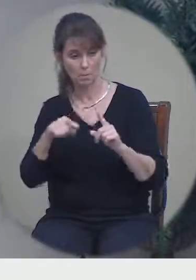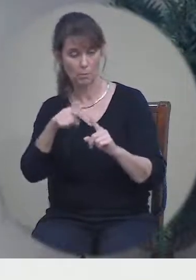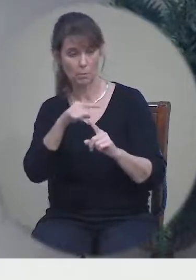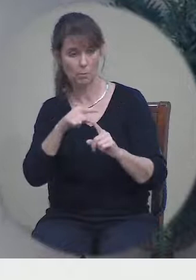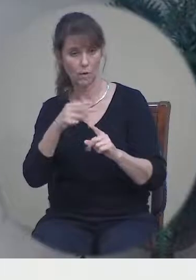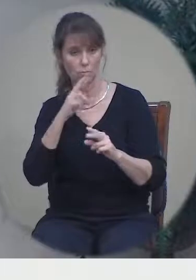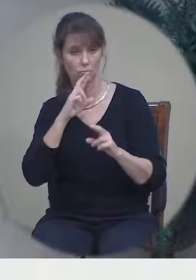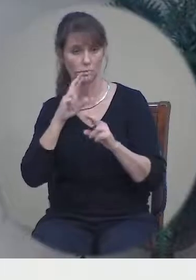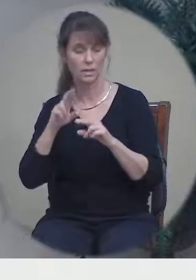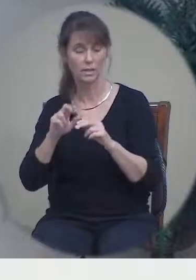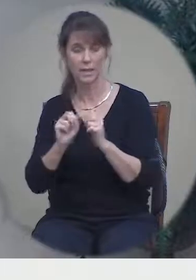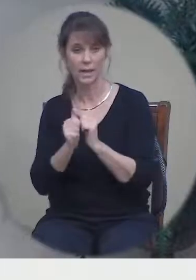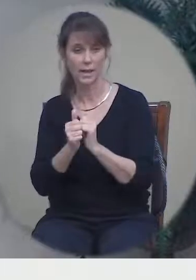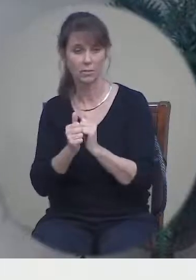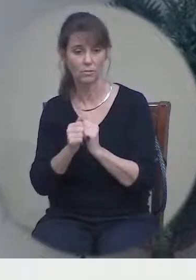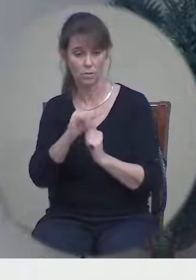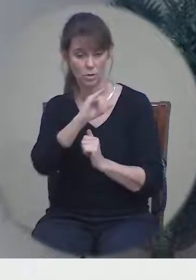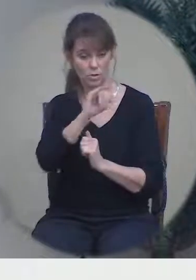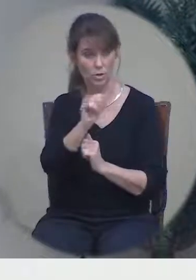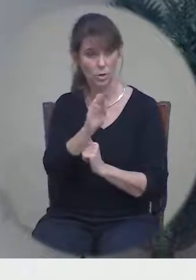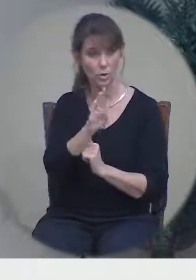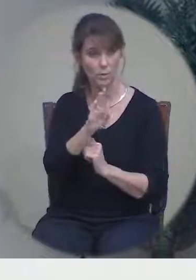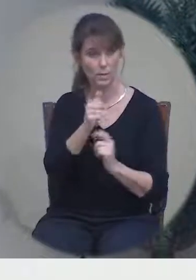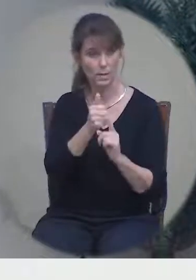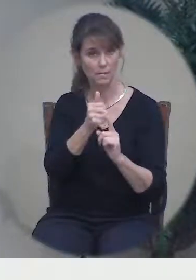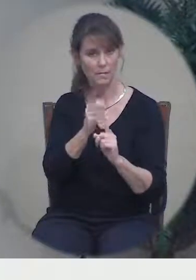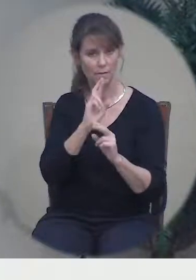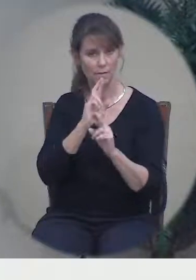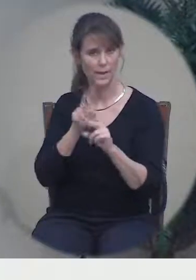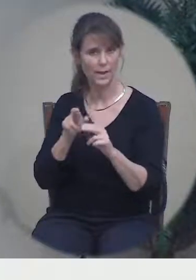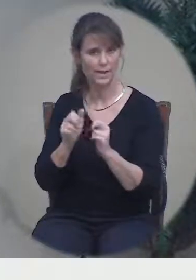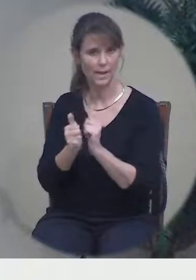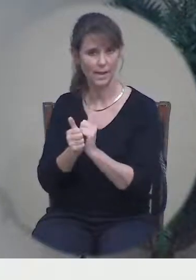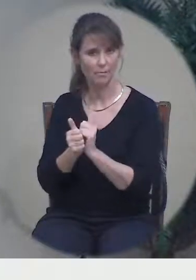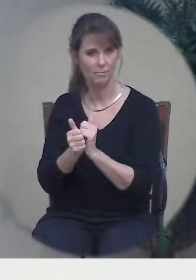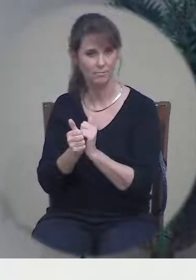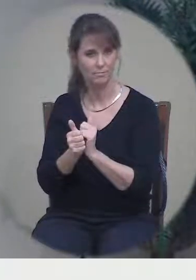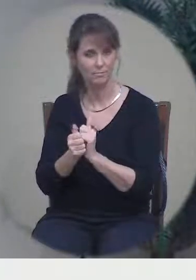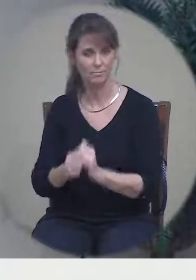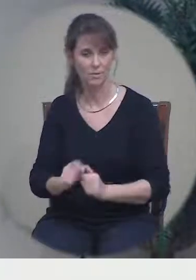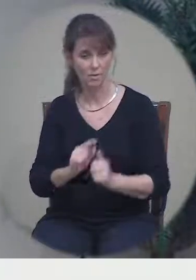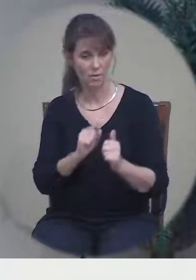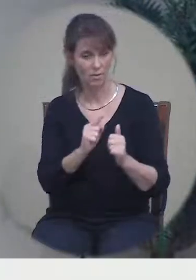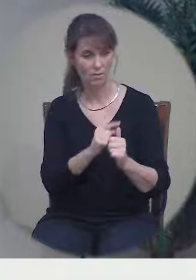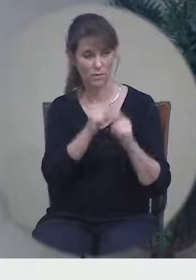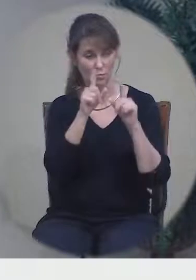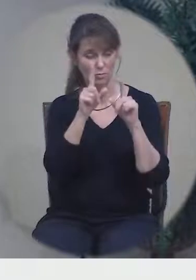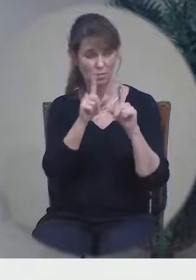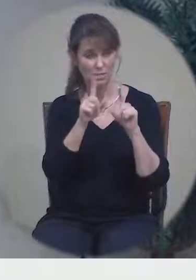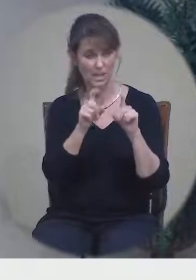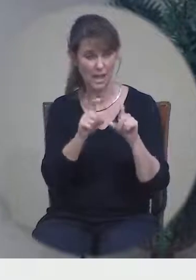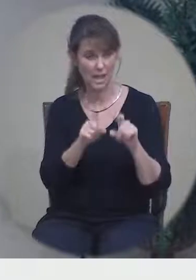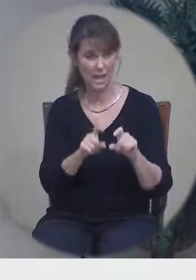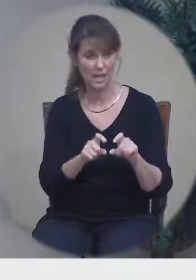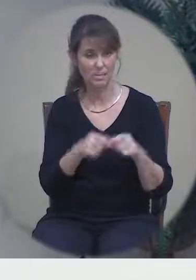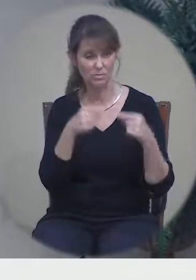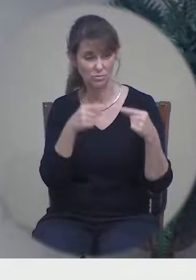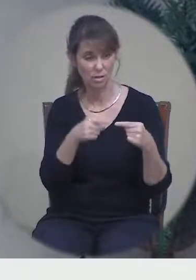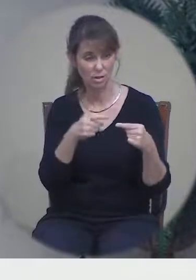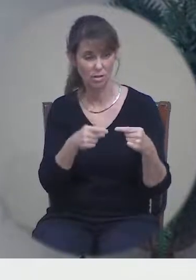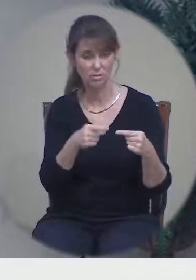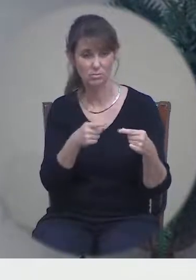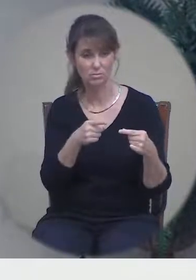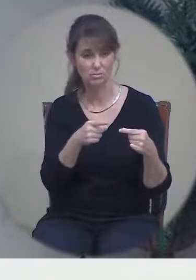these things? What's the first thing he does after the first set of trials? Isn't that kind of strange?